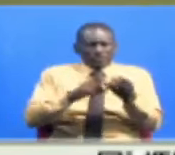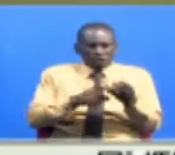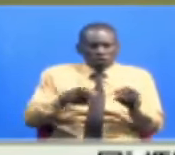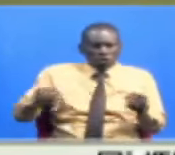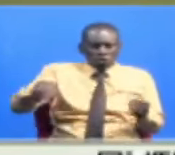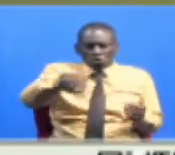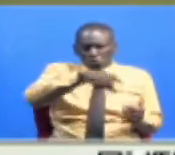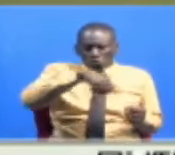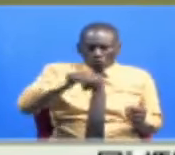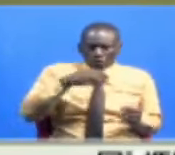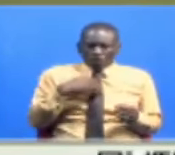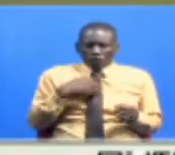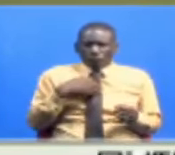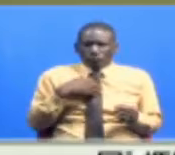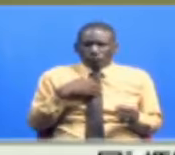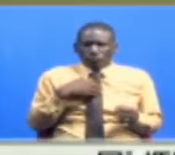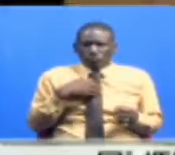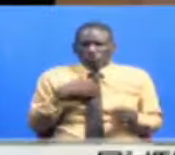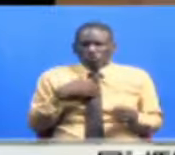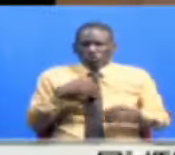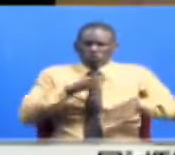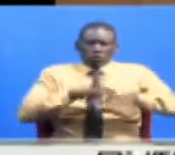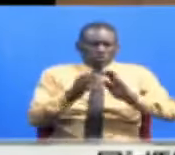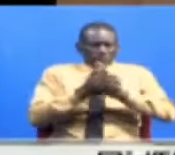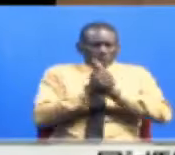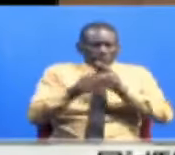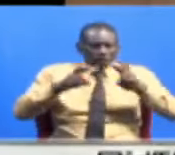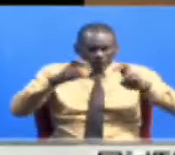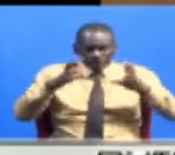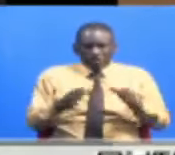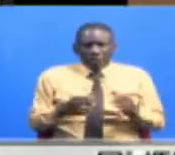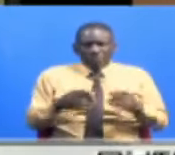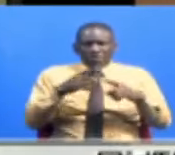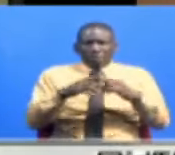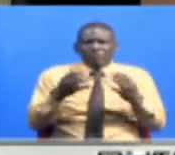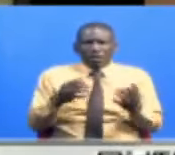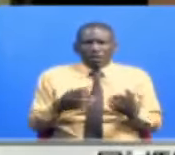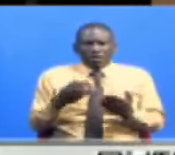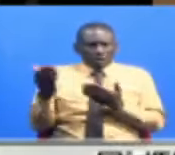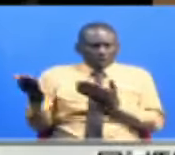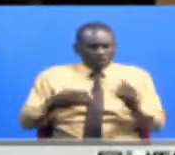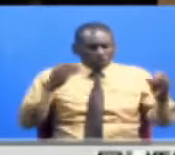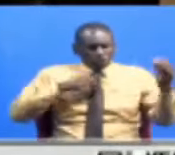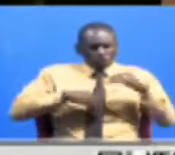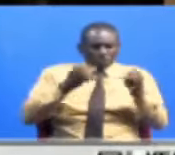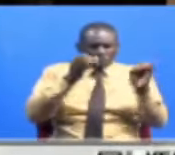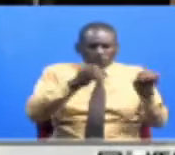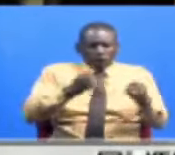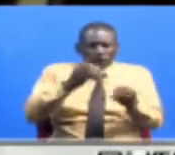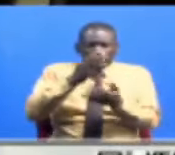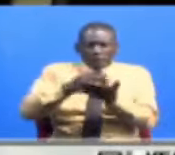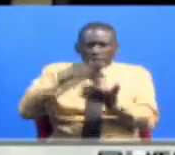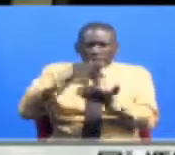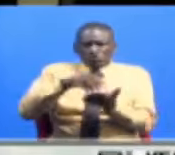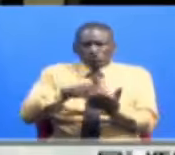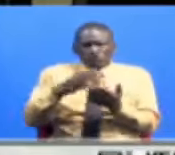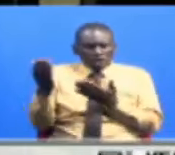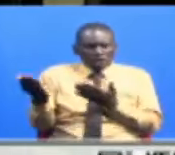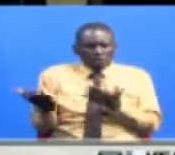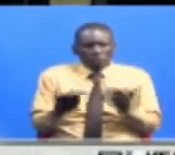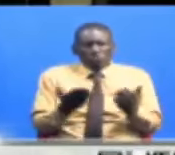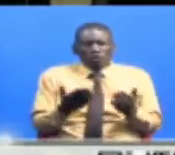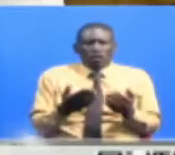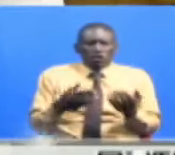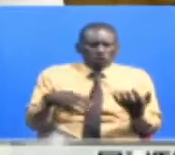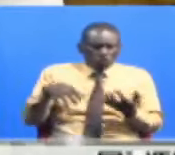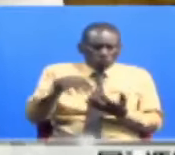have highly skilled investigators. But netting corrupt individuals in some instances has brought about